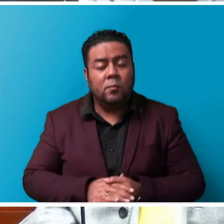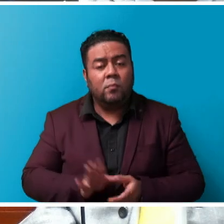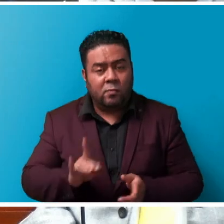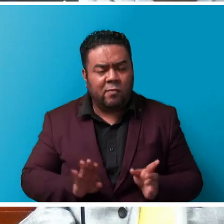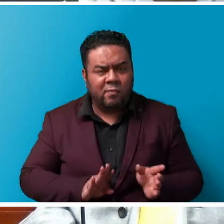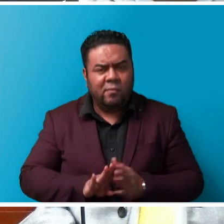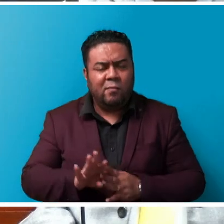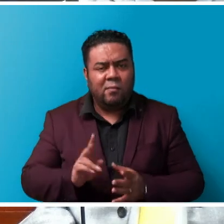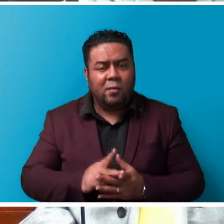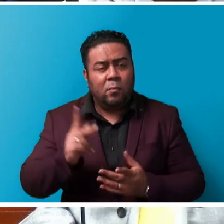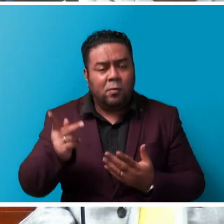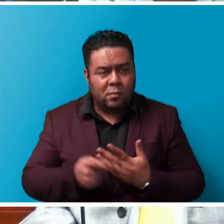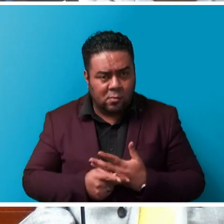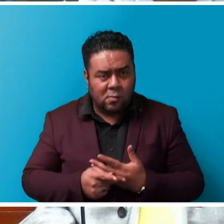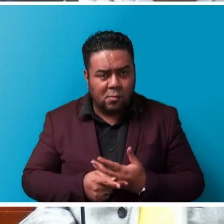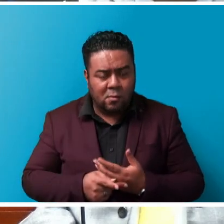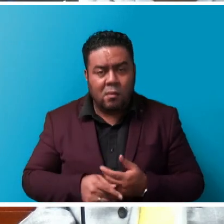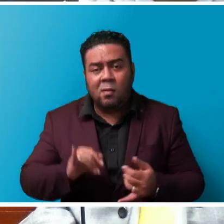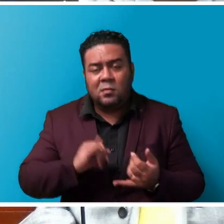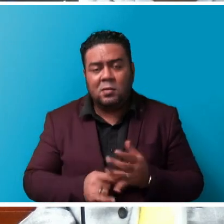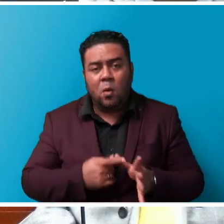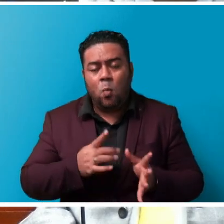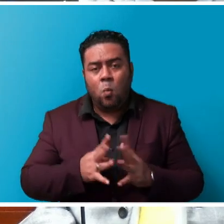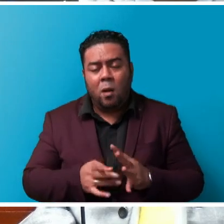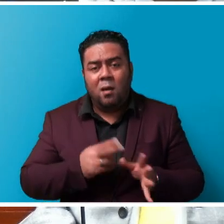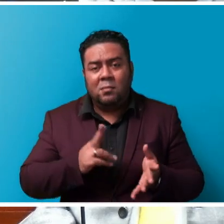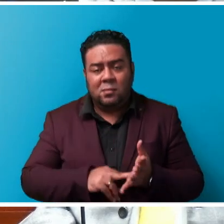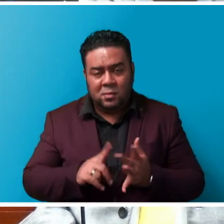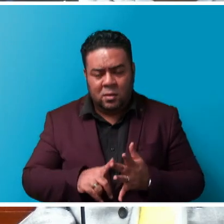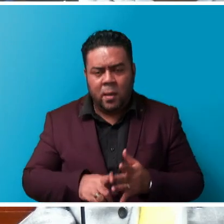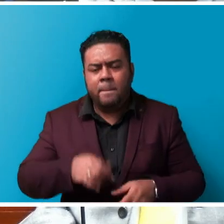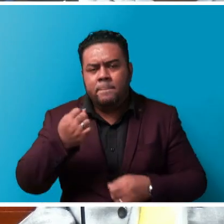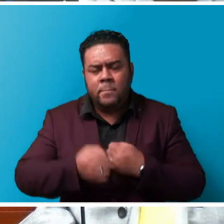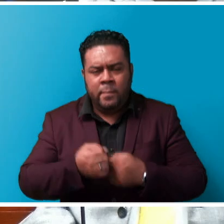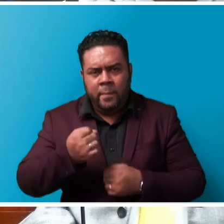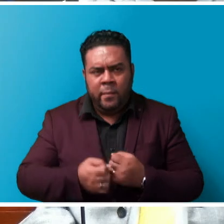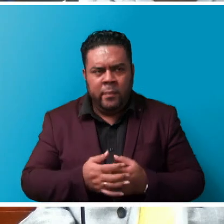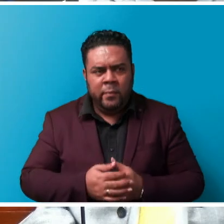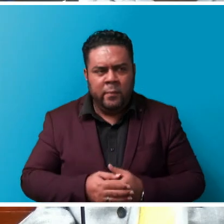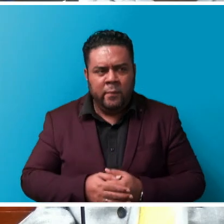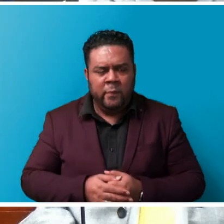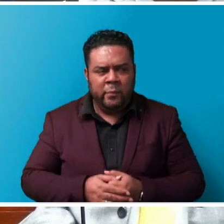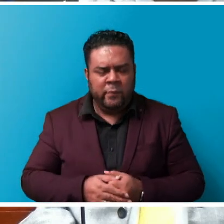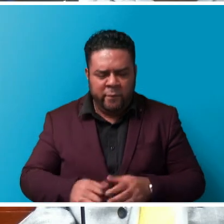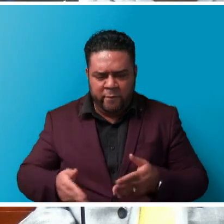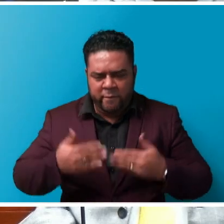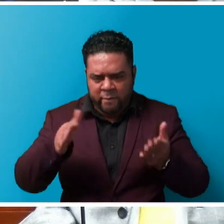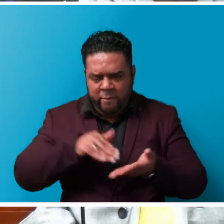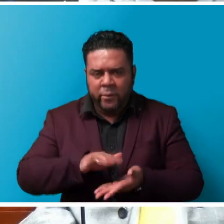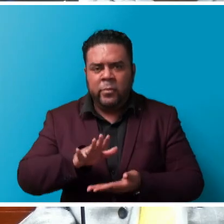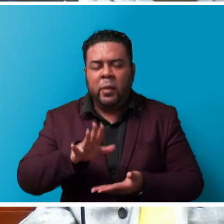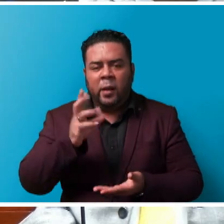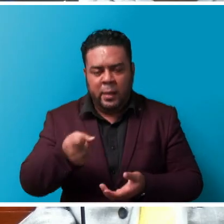up for projects is the Sawani to Dolisua pipeline, pump station, and reservoir project. This tender has been approved, and the contractor